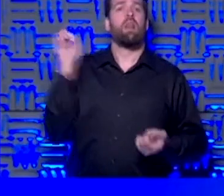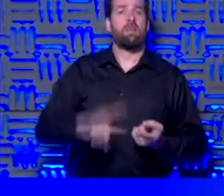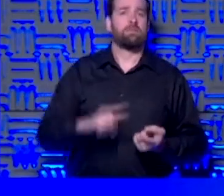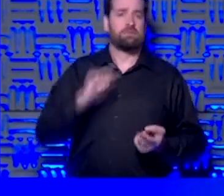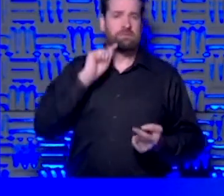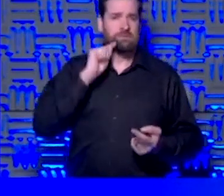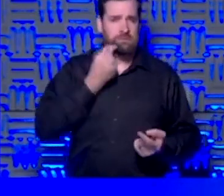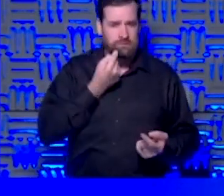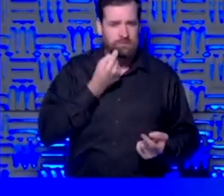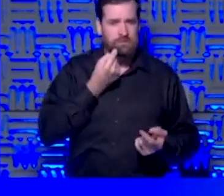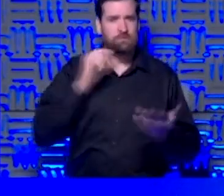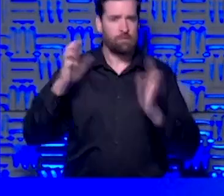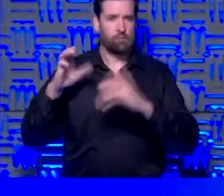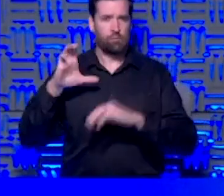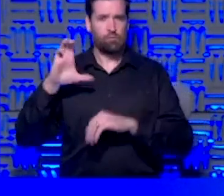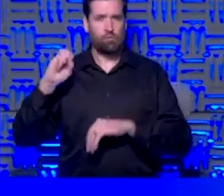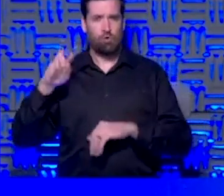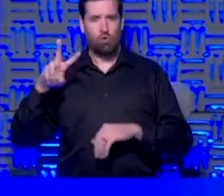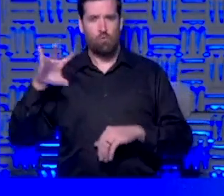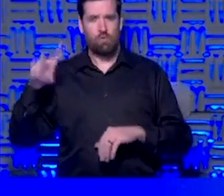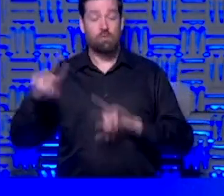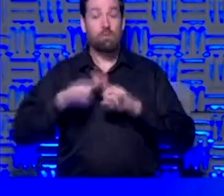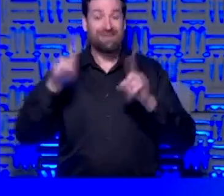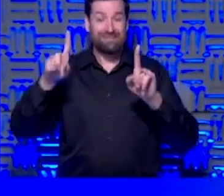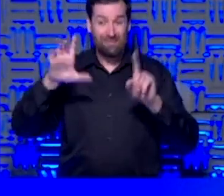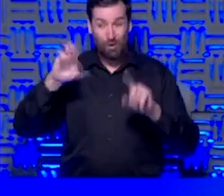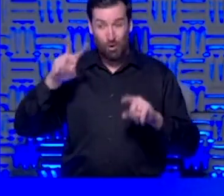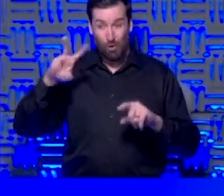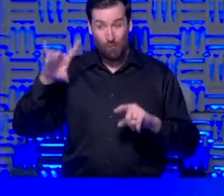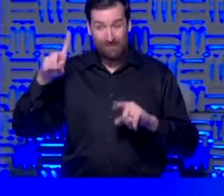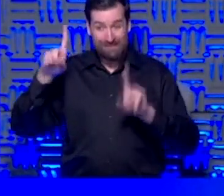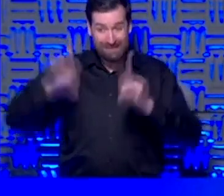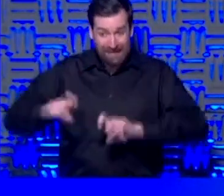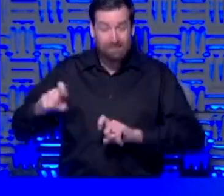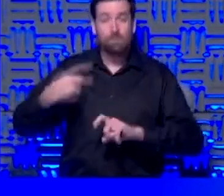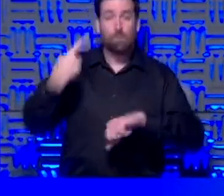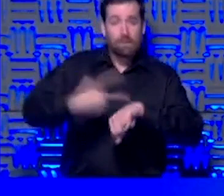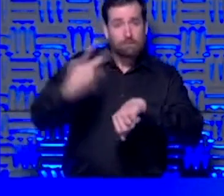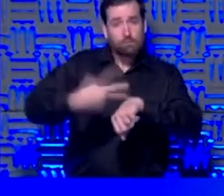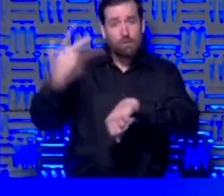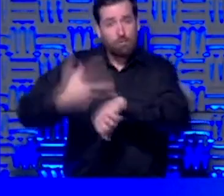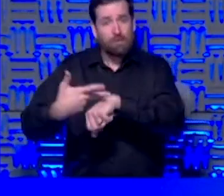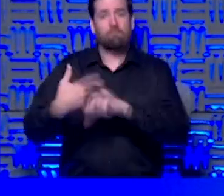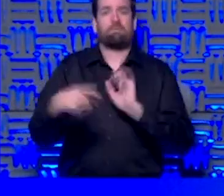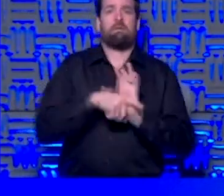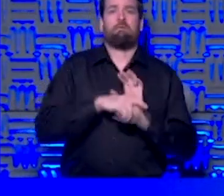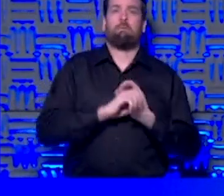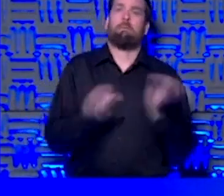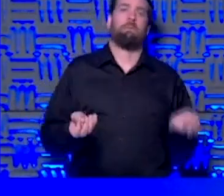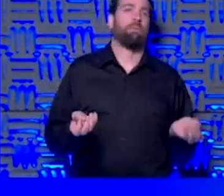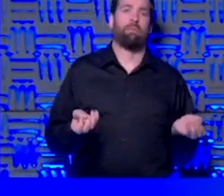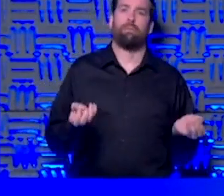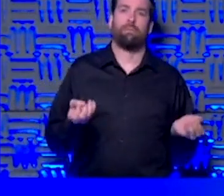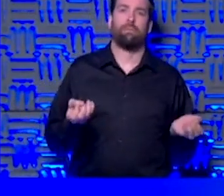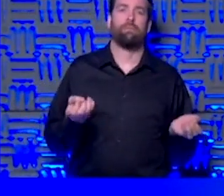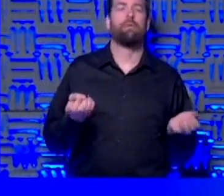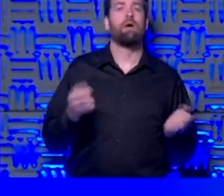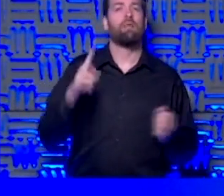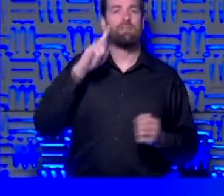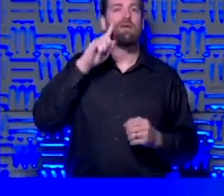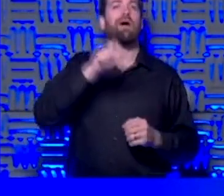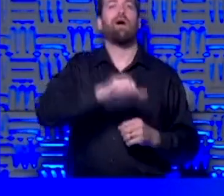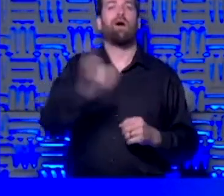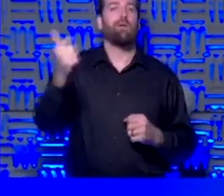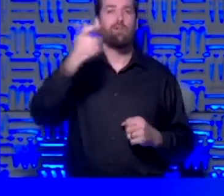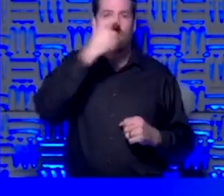COVID, but we are testing those people for COVID 1, 2, sometimes 3 times, and they're negative. I think there's other cough and